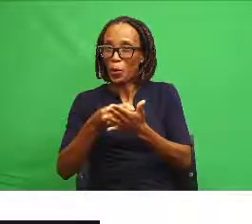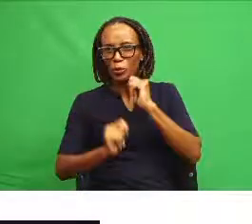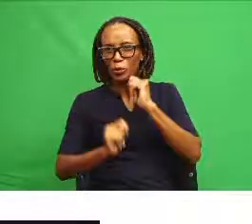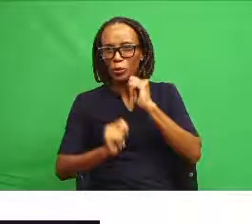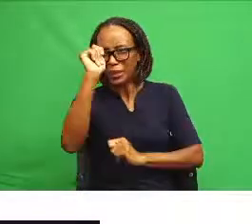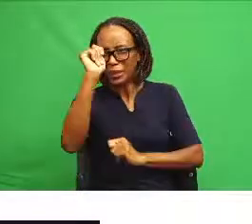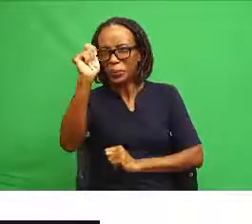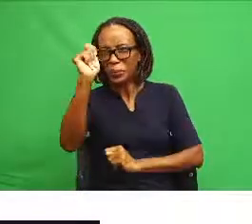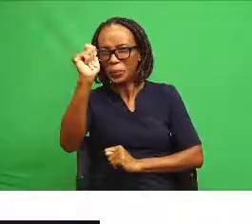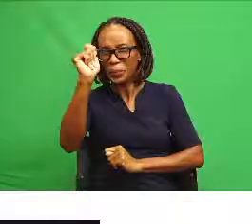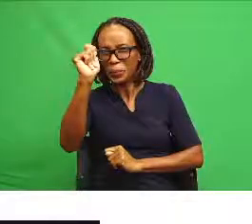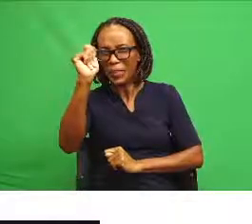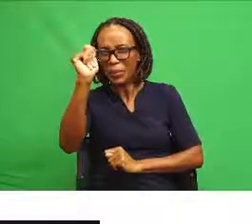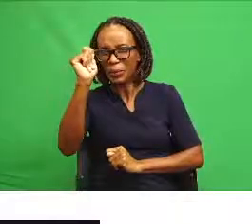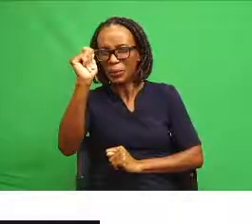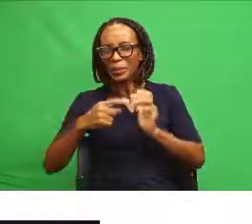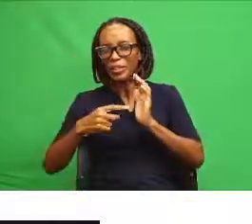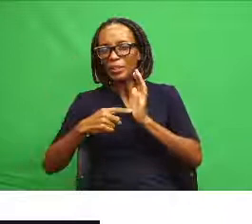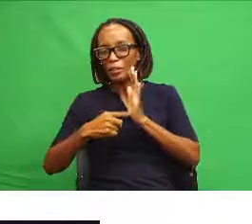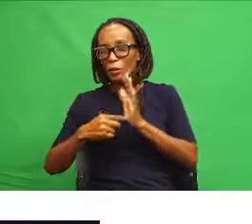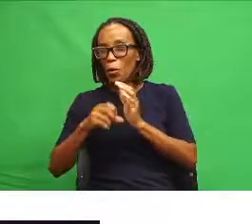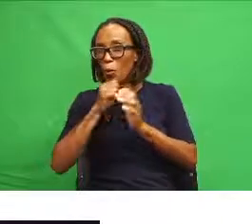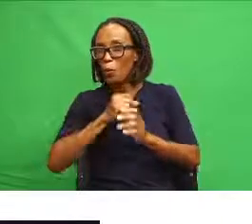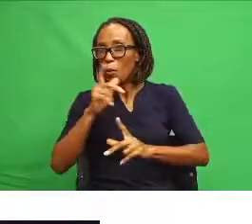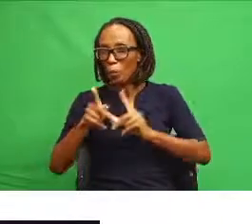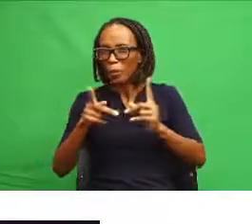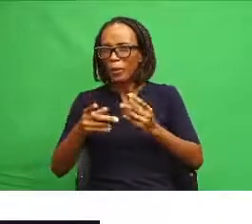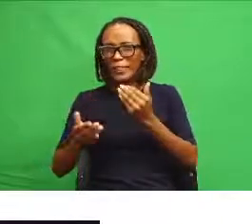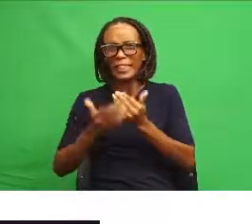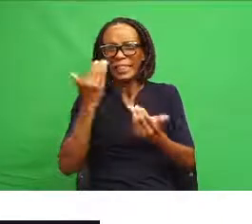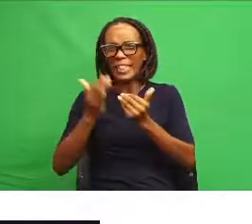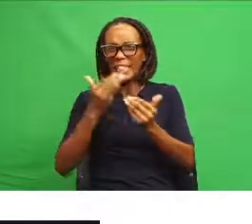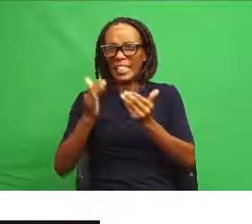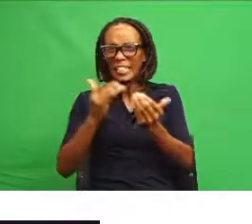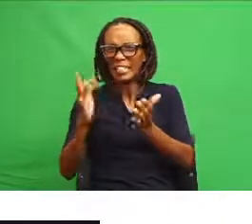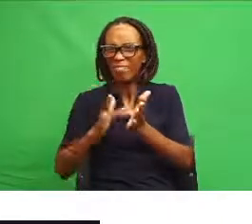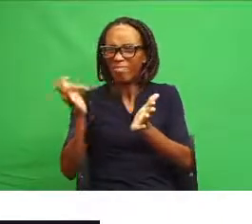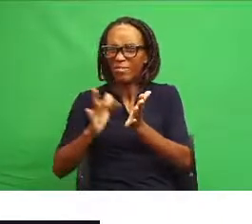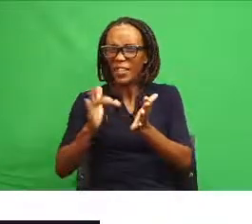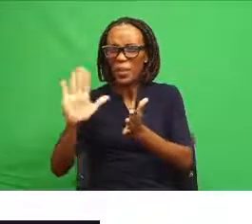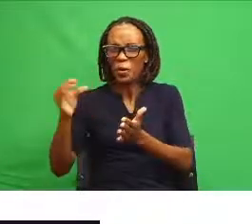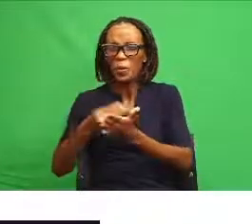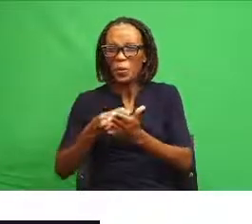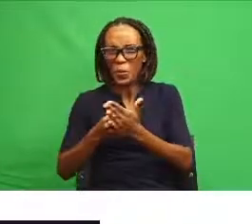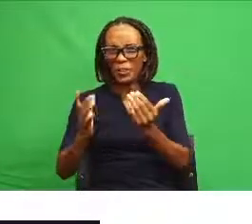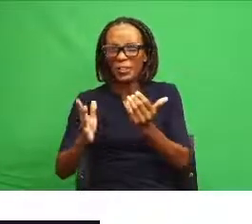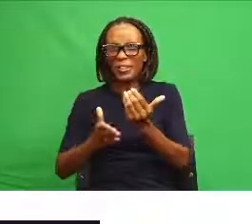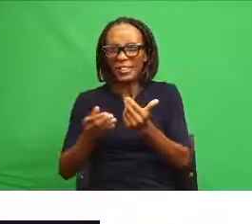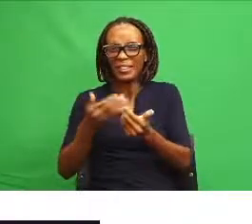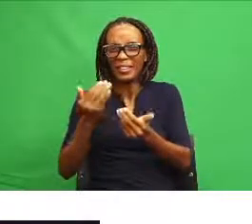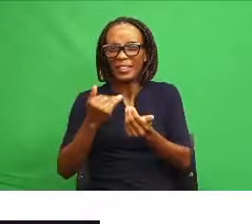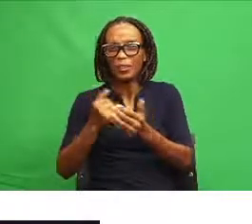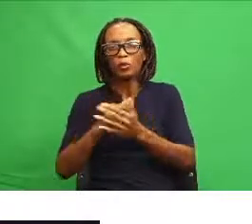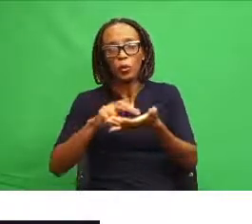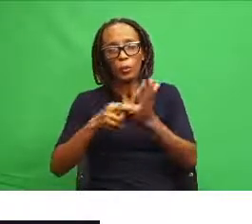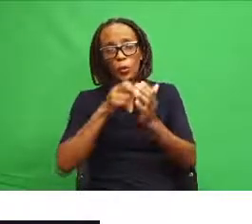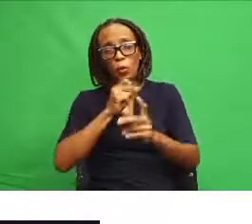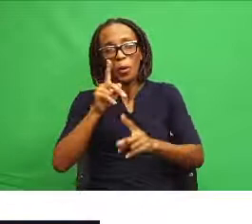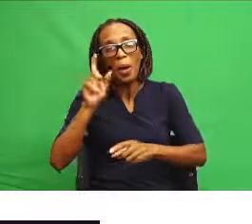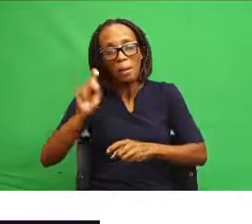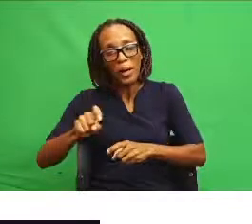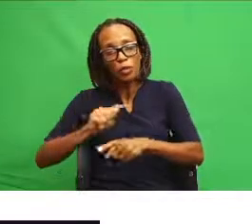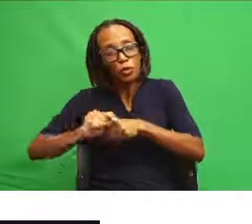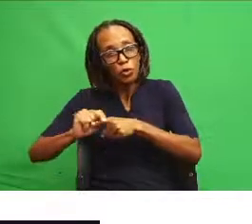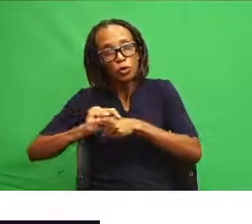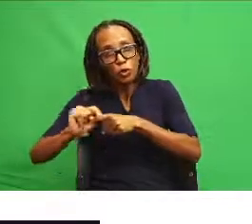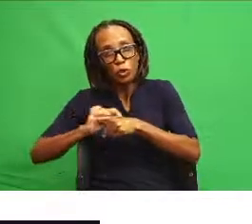persons being highly vulnerable to financial abuse. Thus, it is important that older persons are equipped with